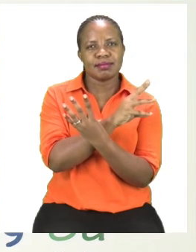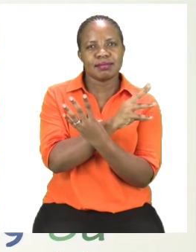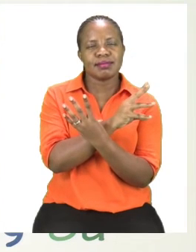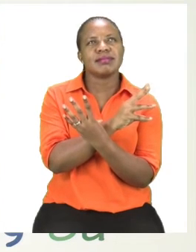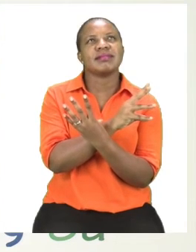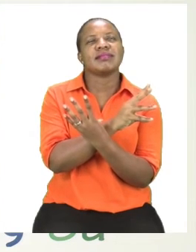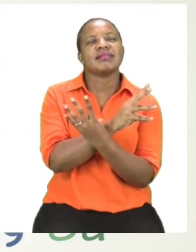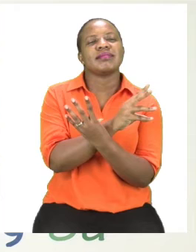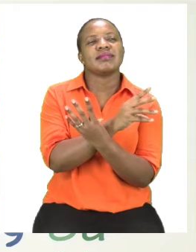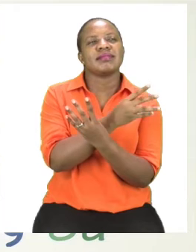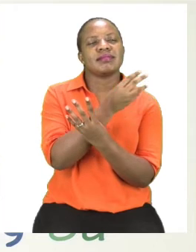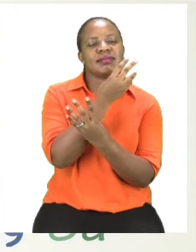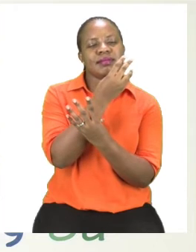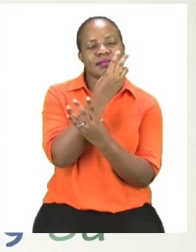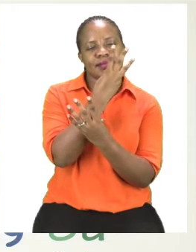35,